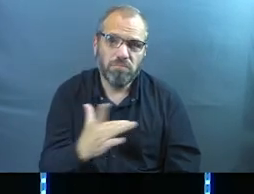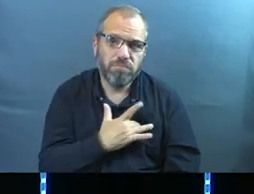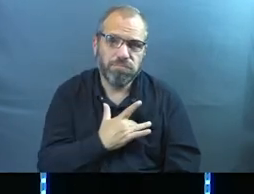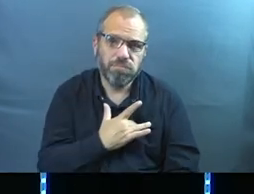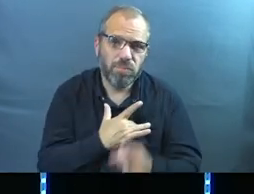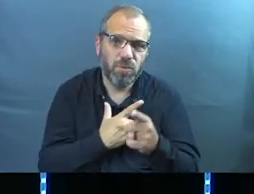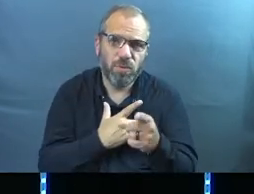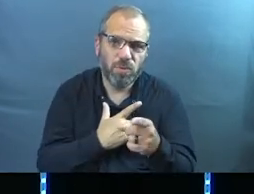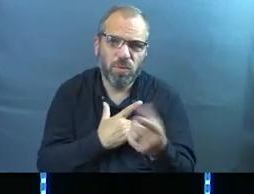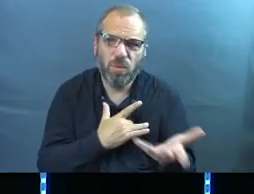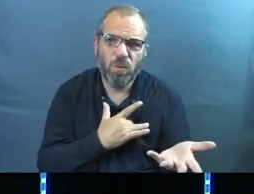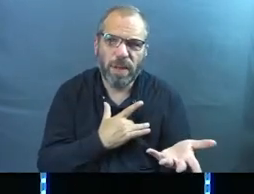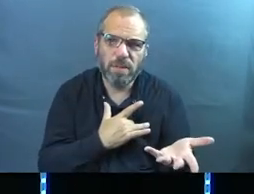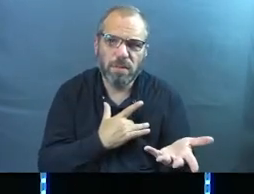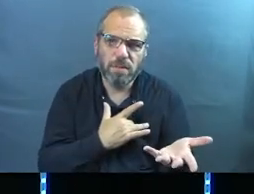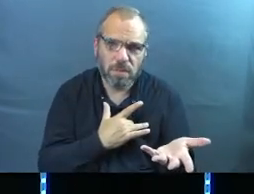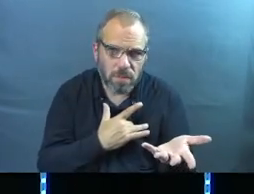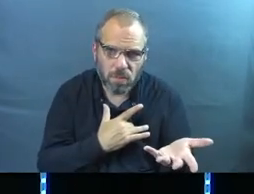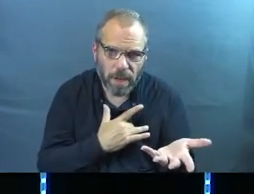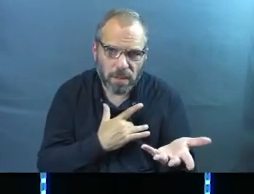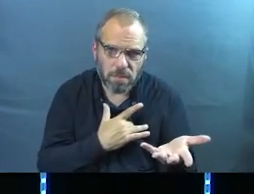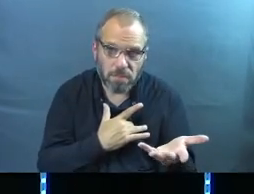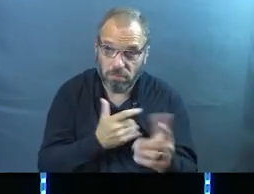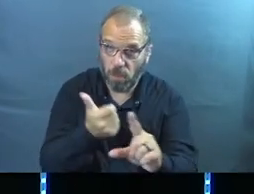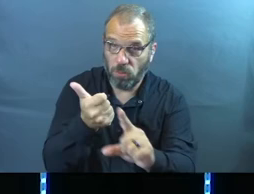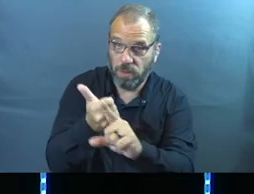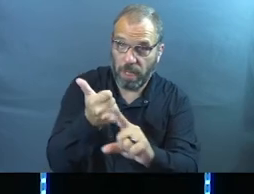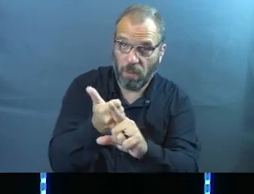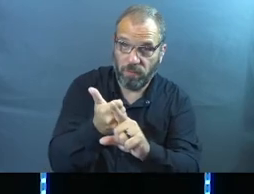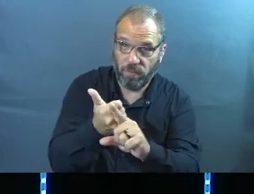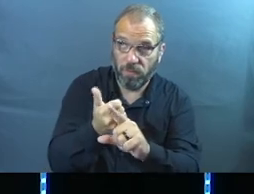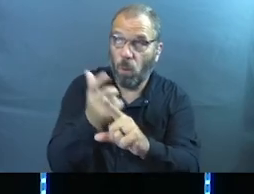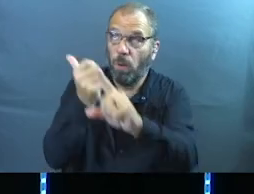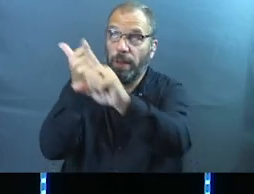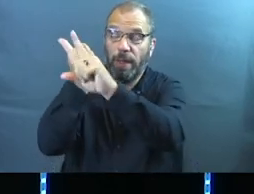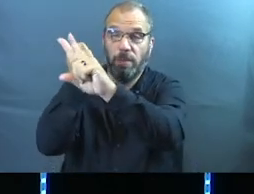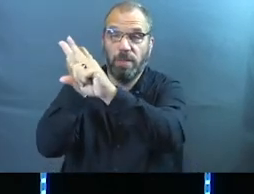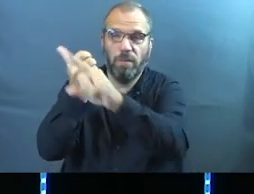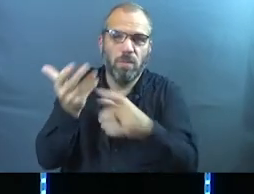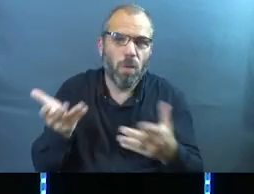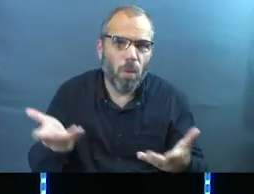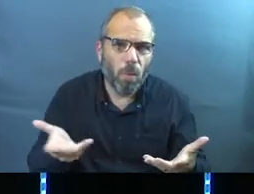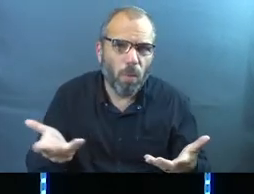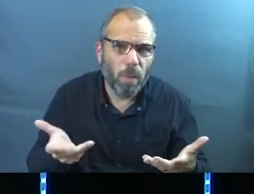What did Jesus reveal to you about yourself, about him?